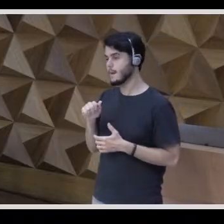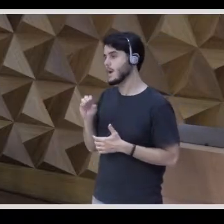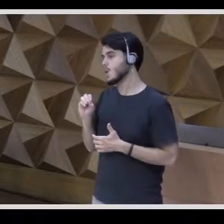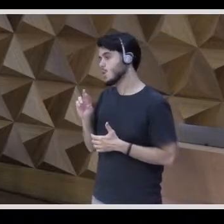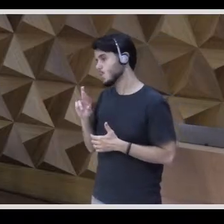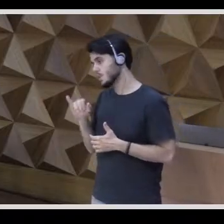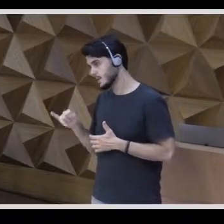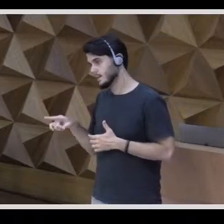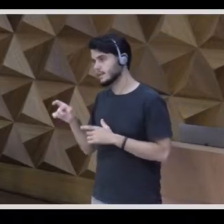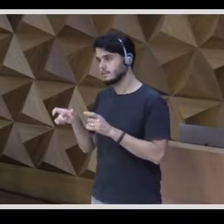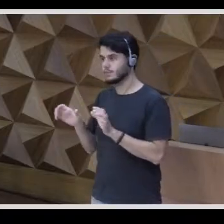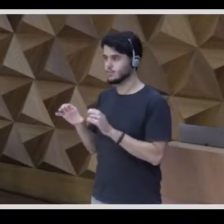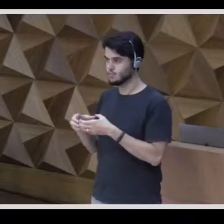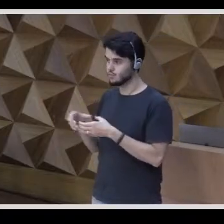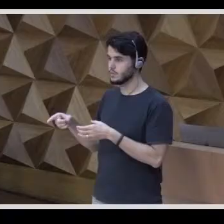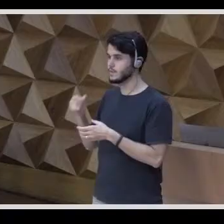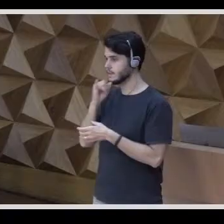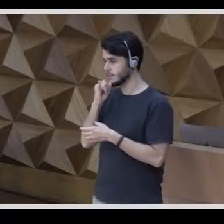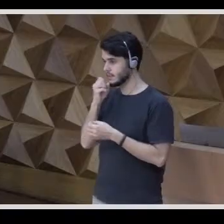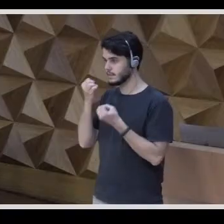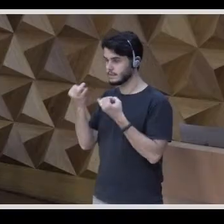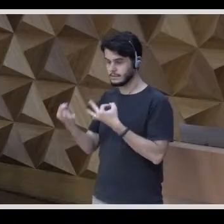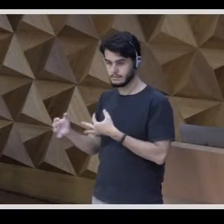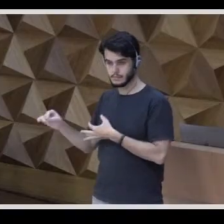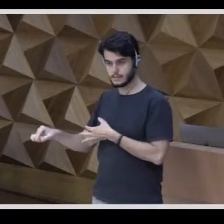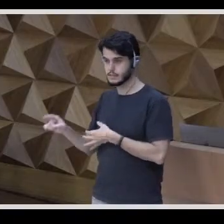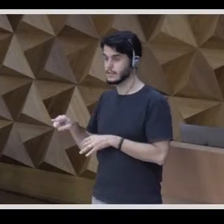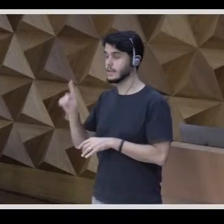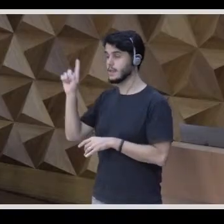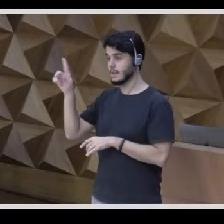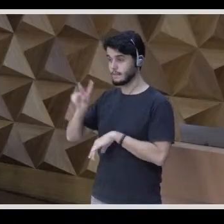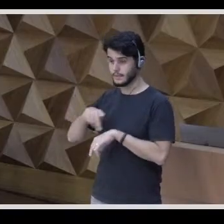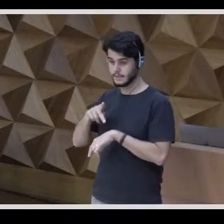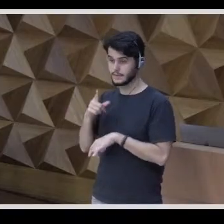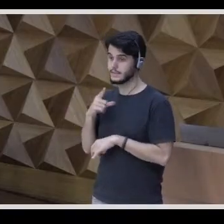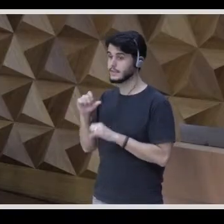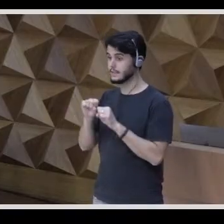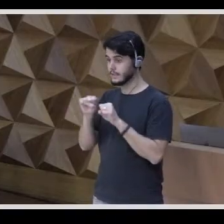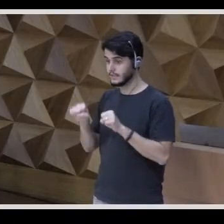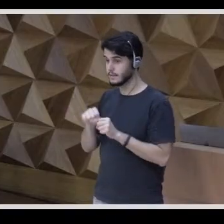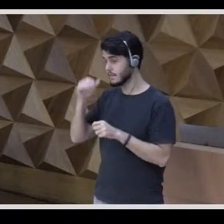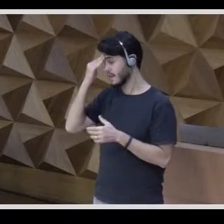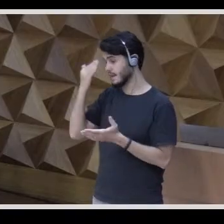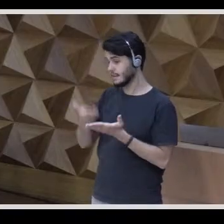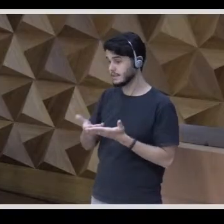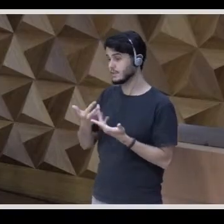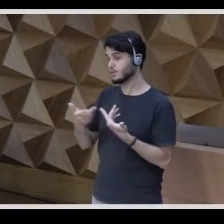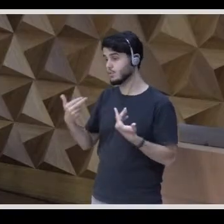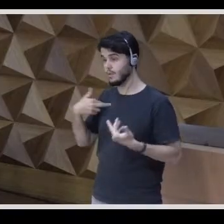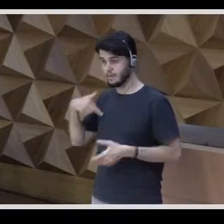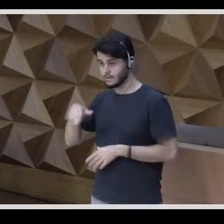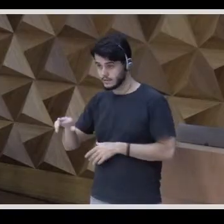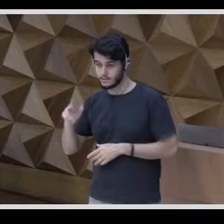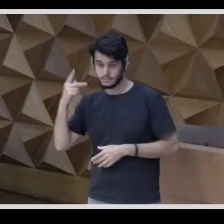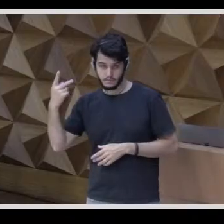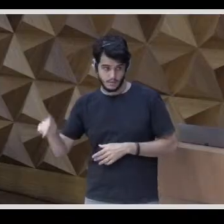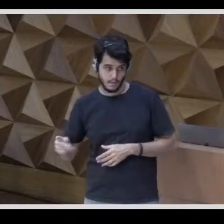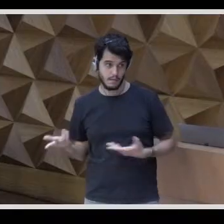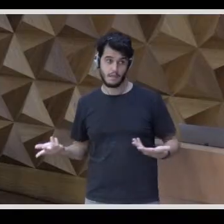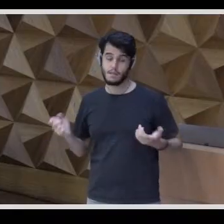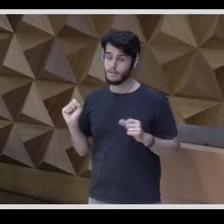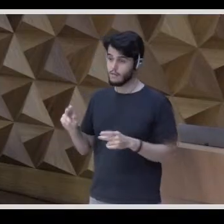own cultural system and beliefs, etc. I mean, is this really a solvable problem?